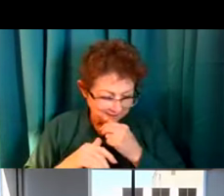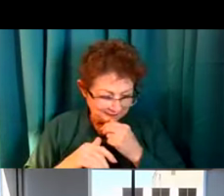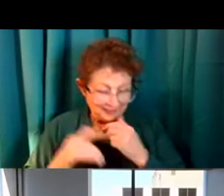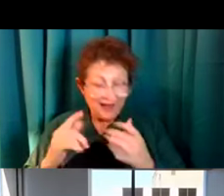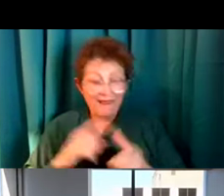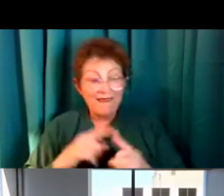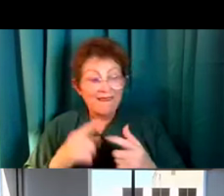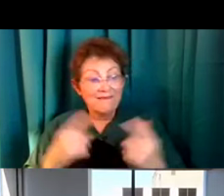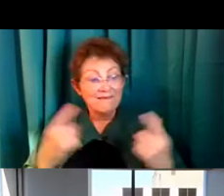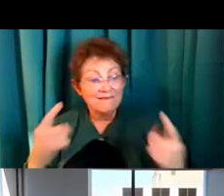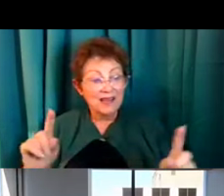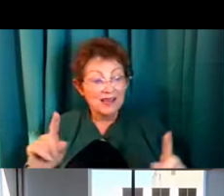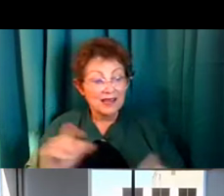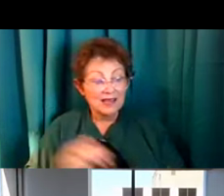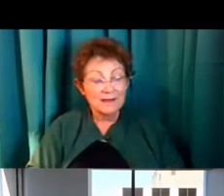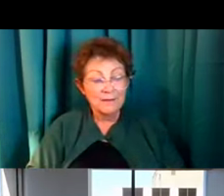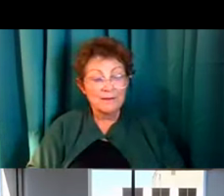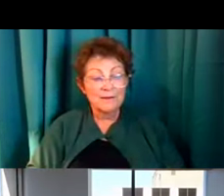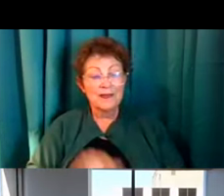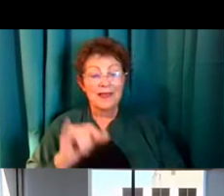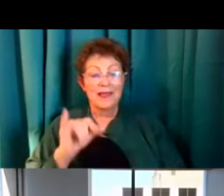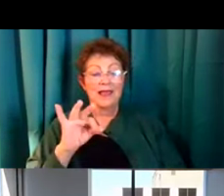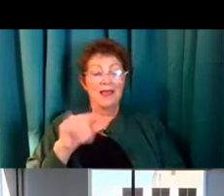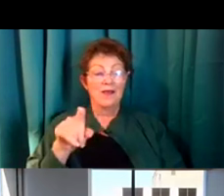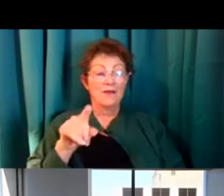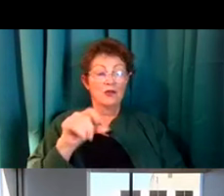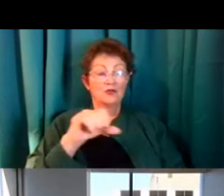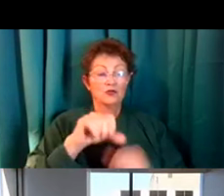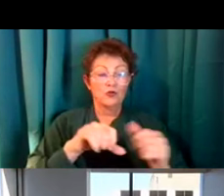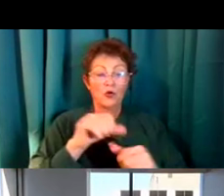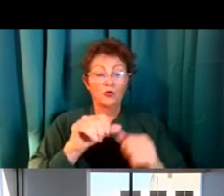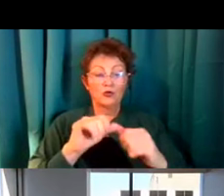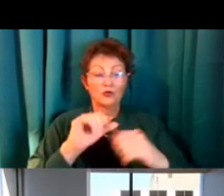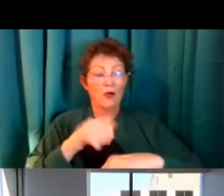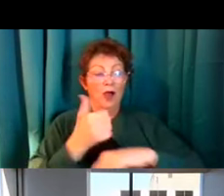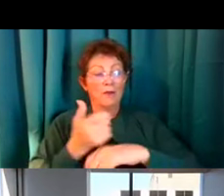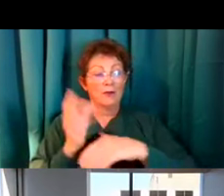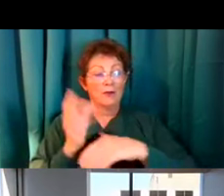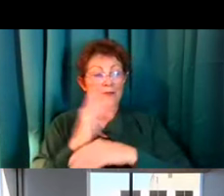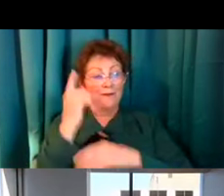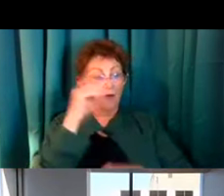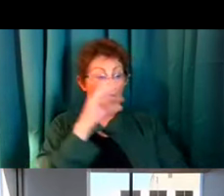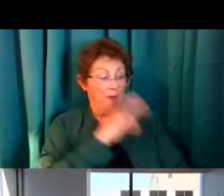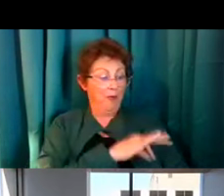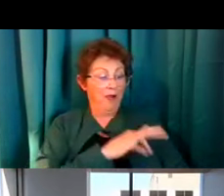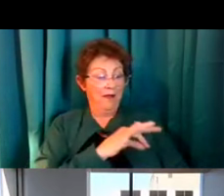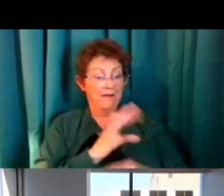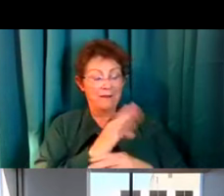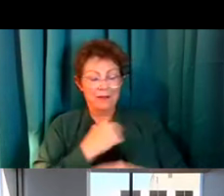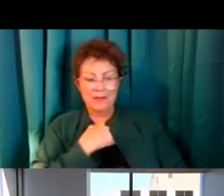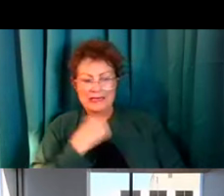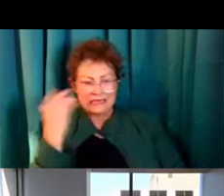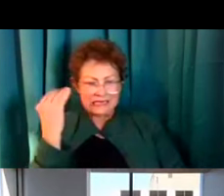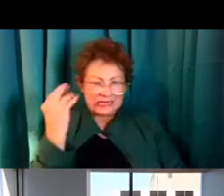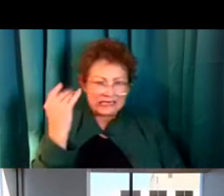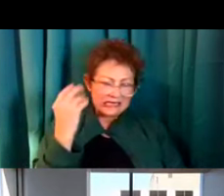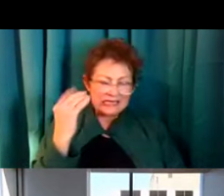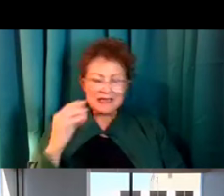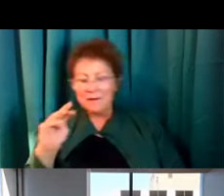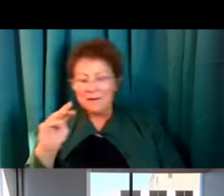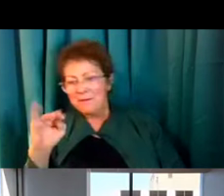finally, if you are a social entrepreneur and you want to start a for-profit business, but you're concerned about mission lock, making